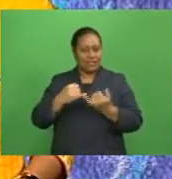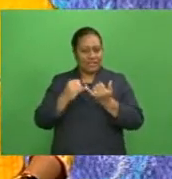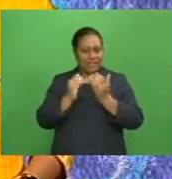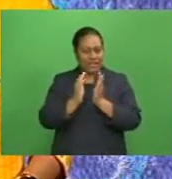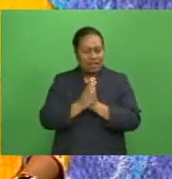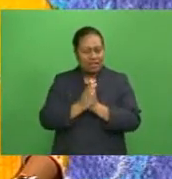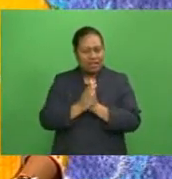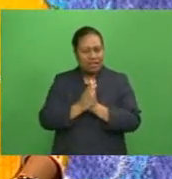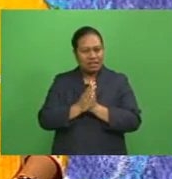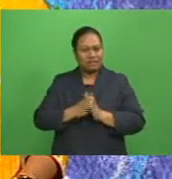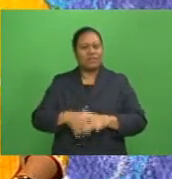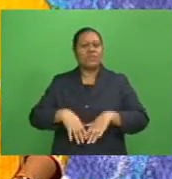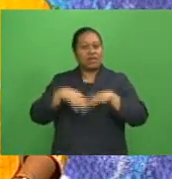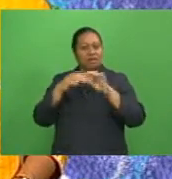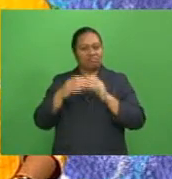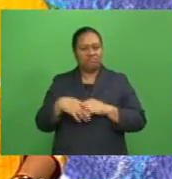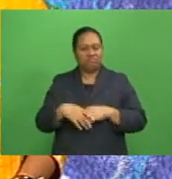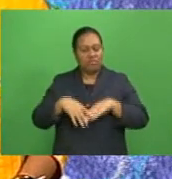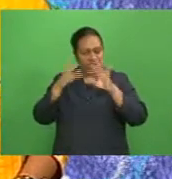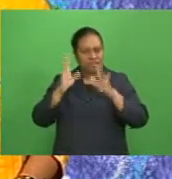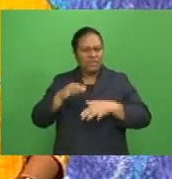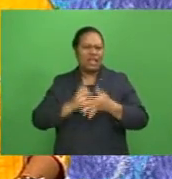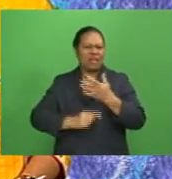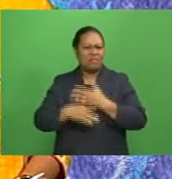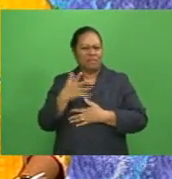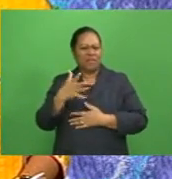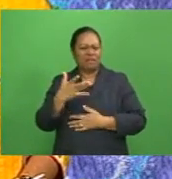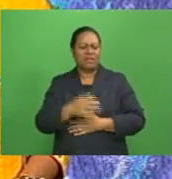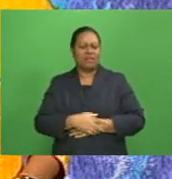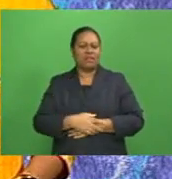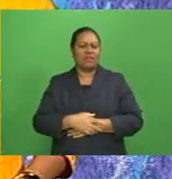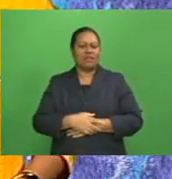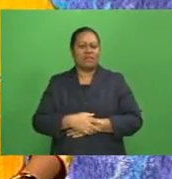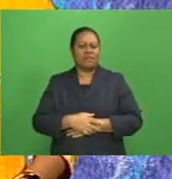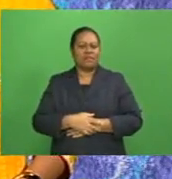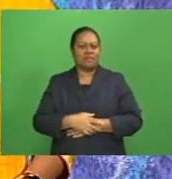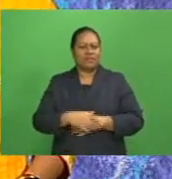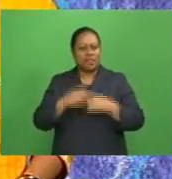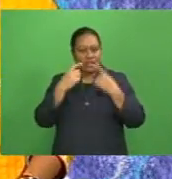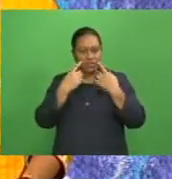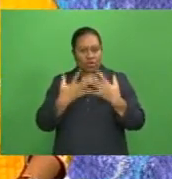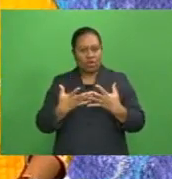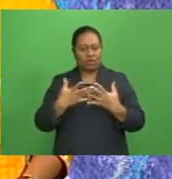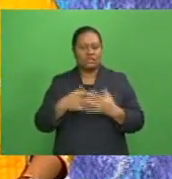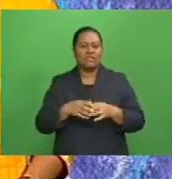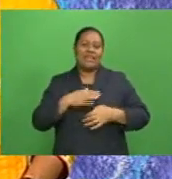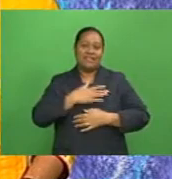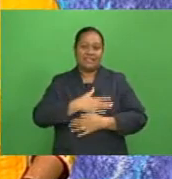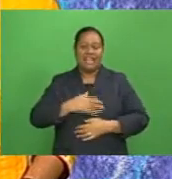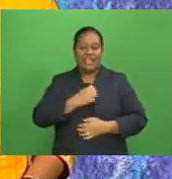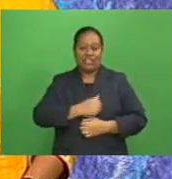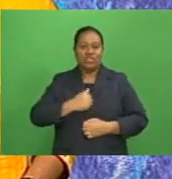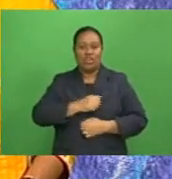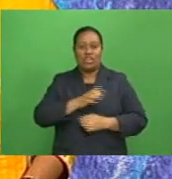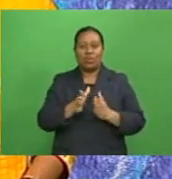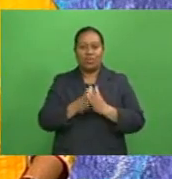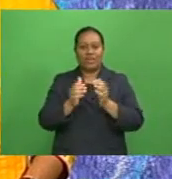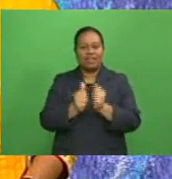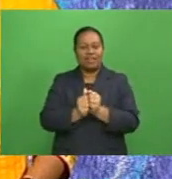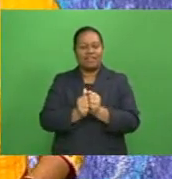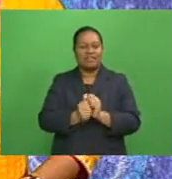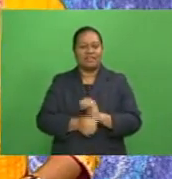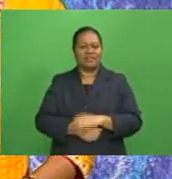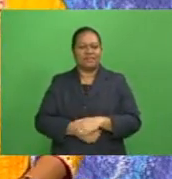fine weather to continue, so make the most of it while it's around. With that, have a jolly good weekend and keep